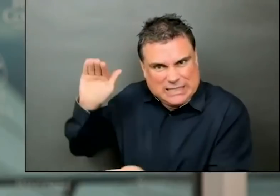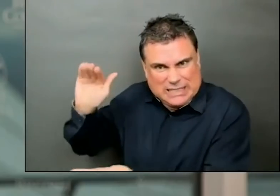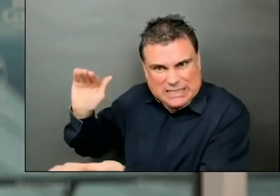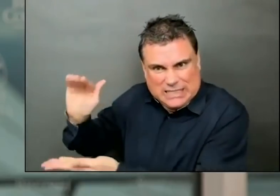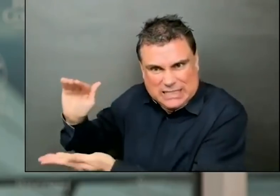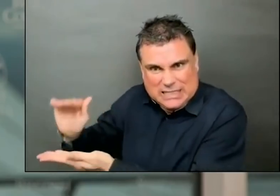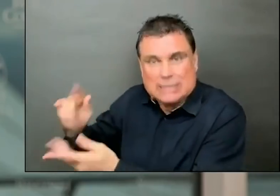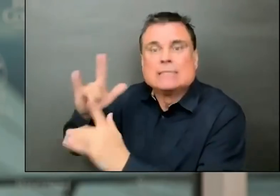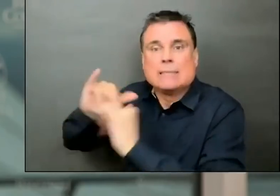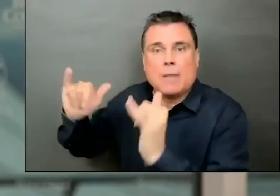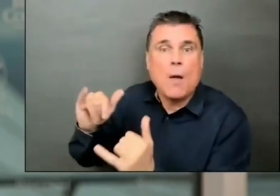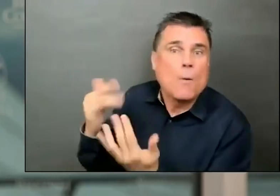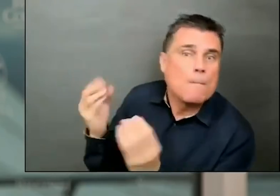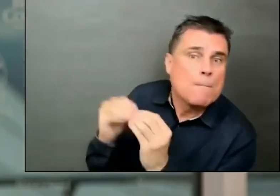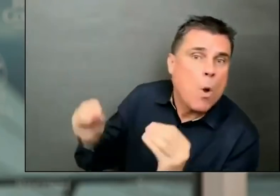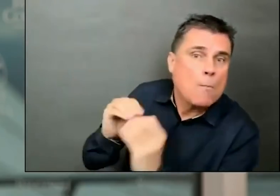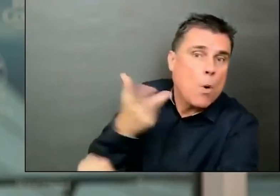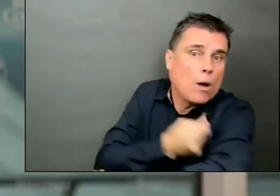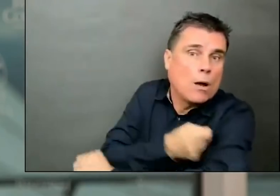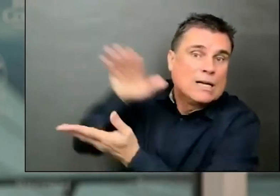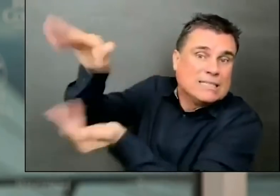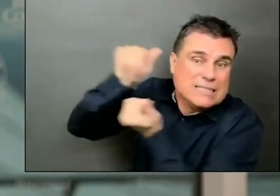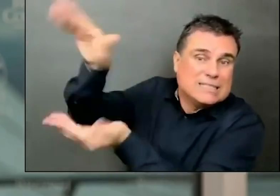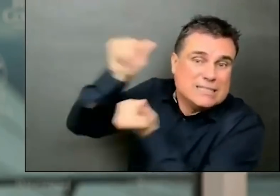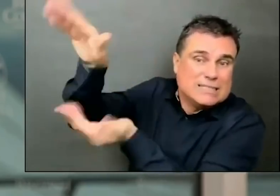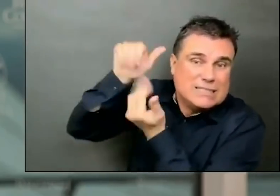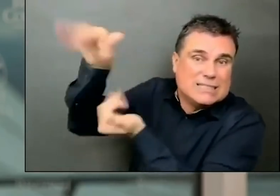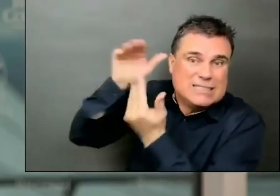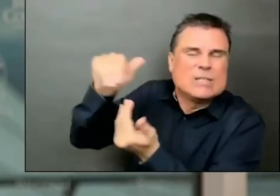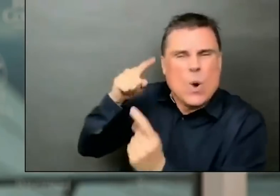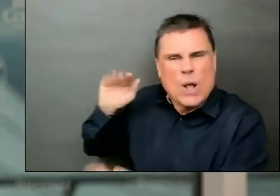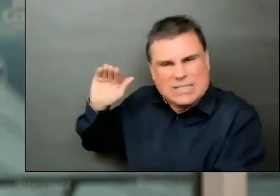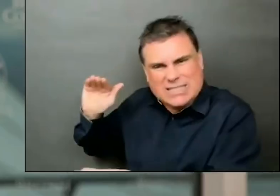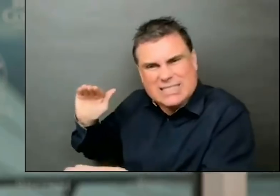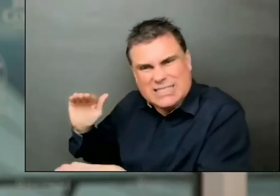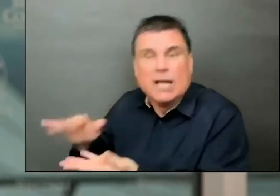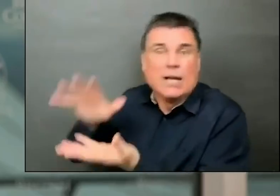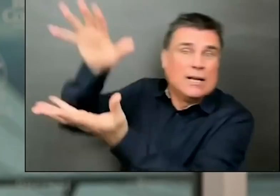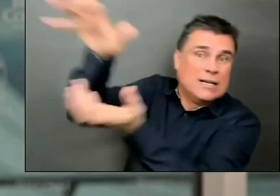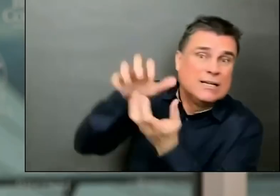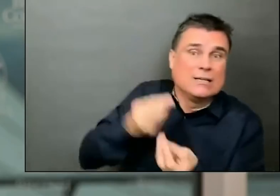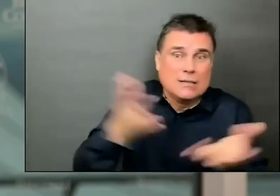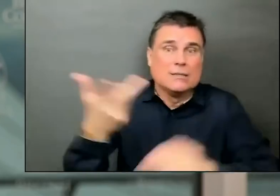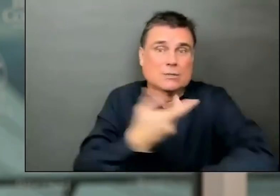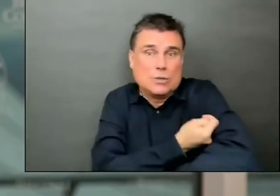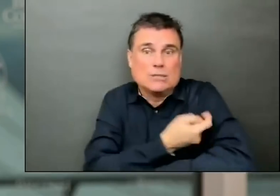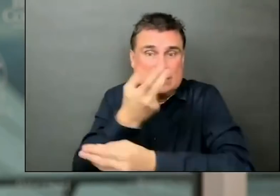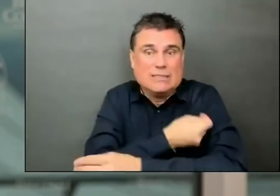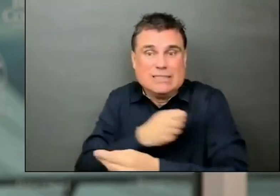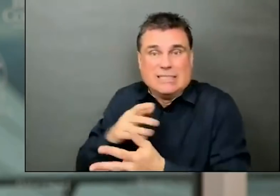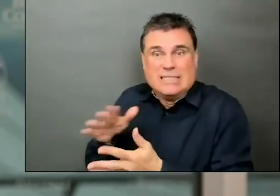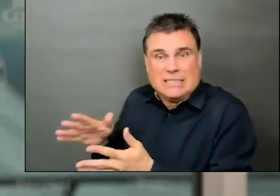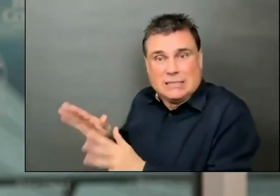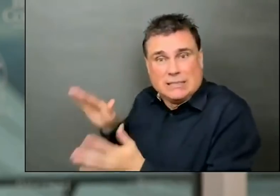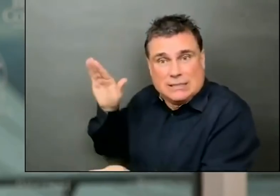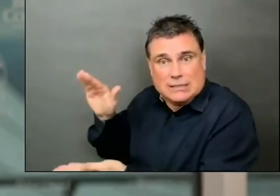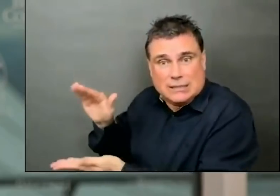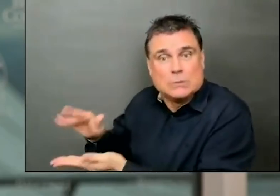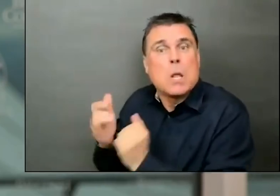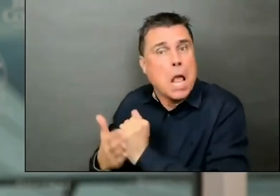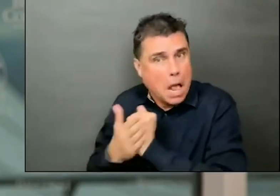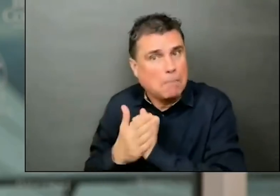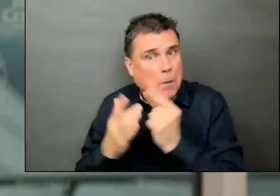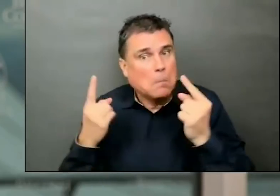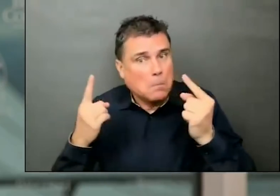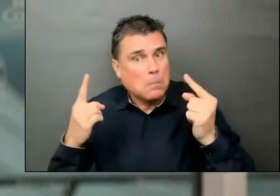immunization program fully back on track, push our cases down further. And this will allow us to respond quickly